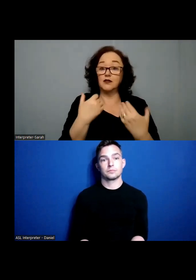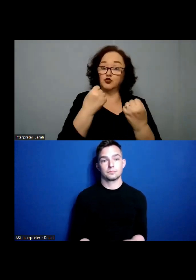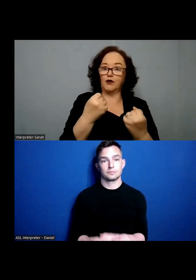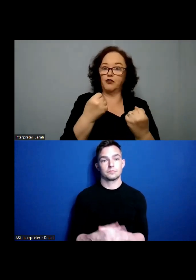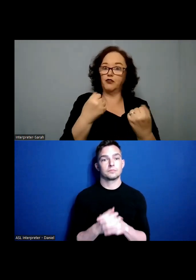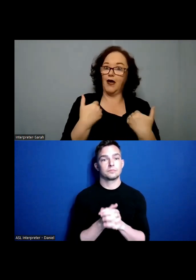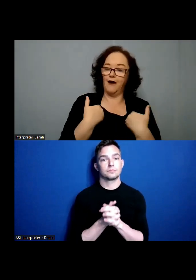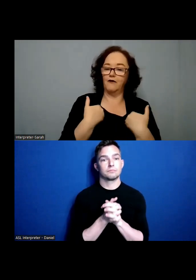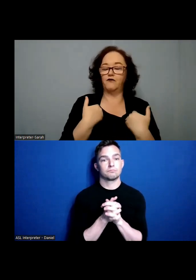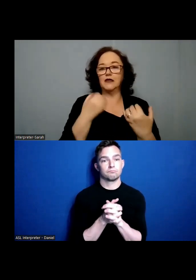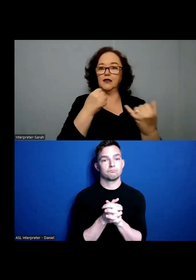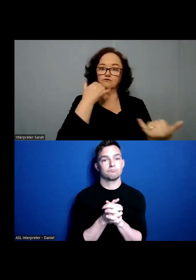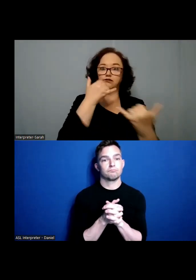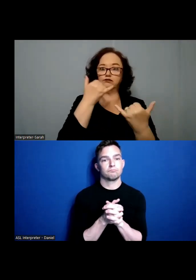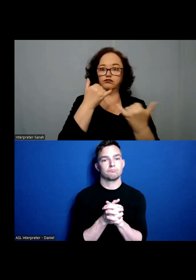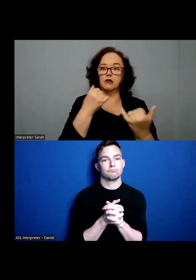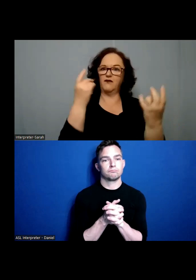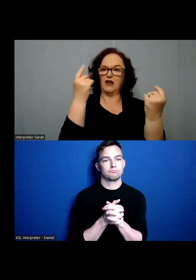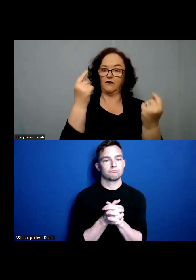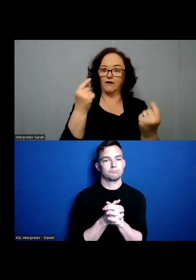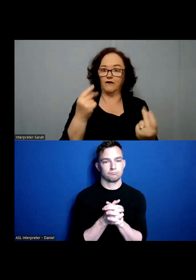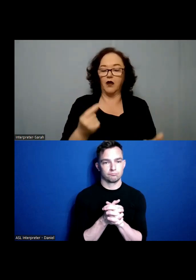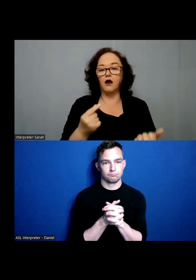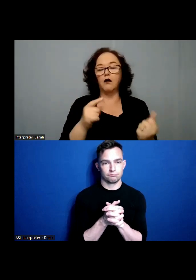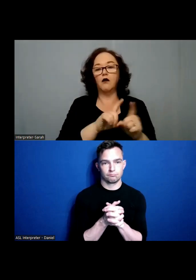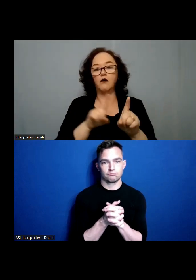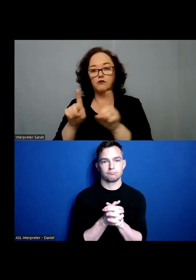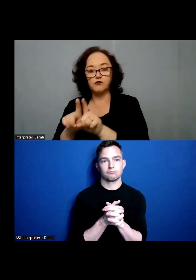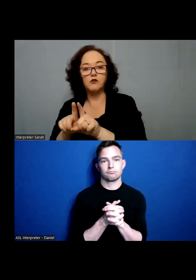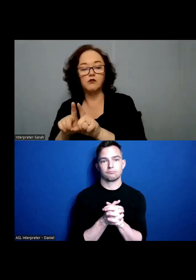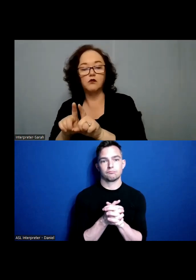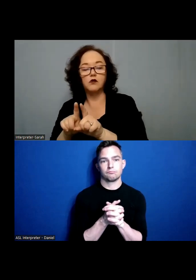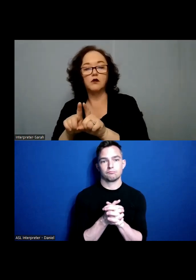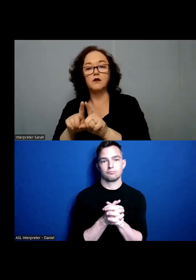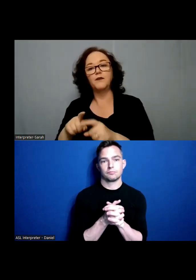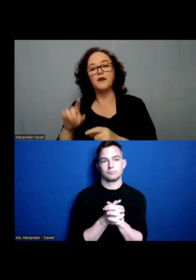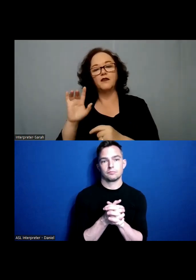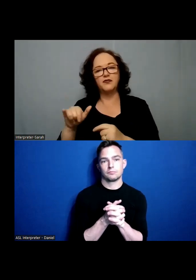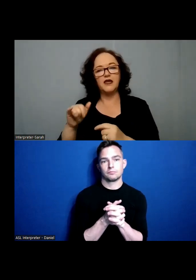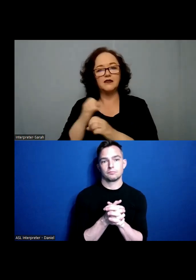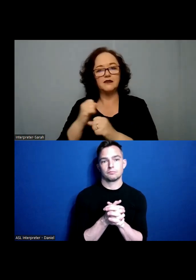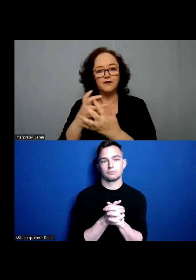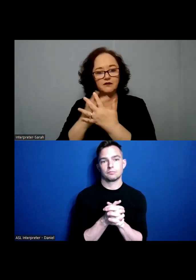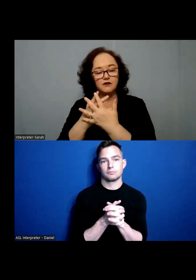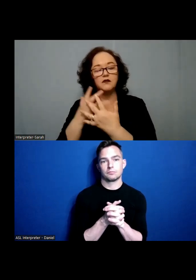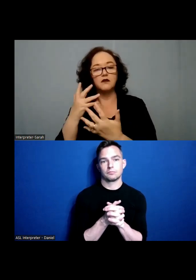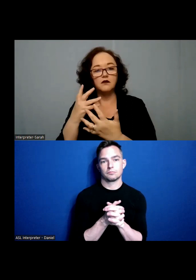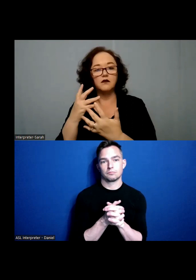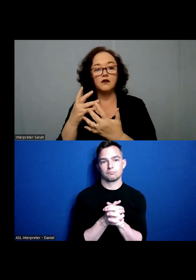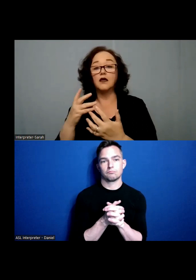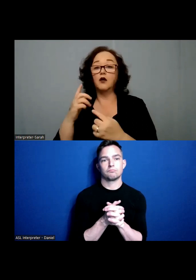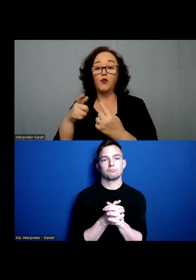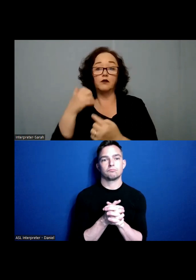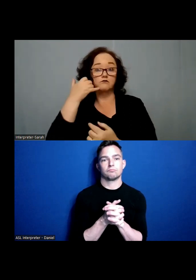answer the calls as quickly as possible, but knowing that where there's safety net should that call that they're on with an individual